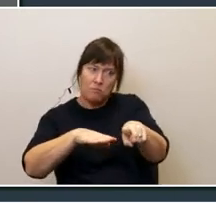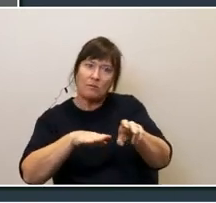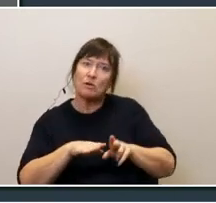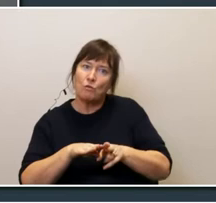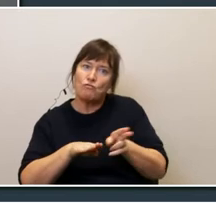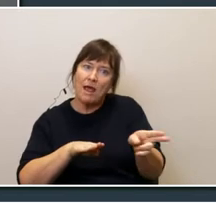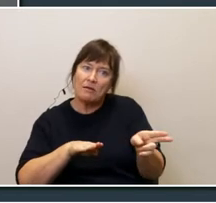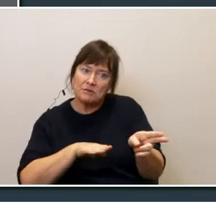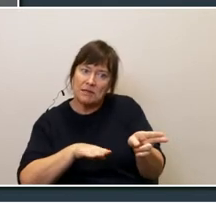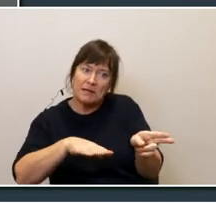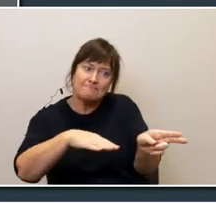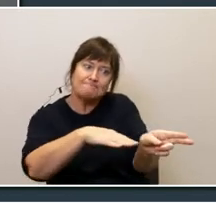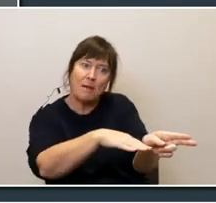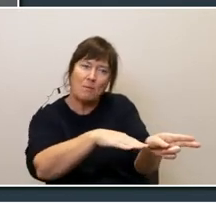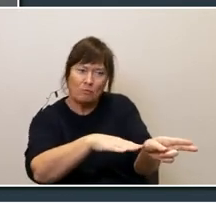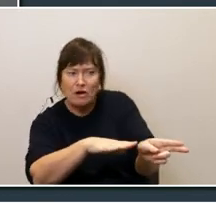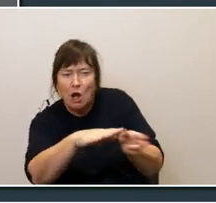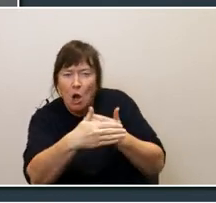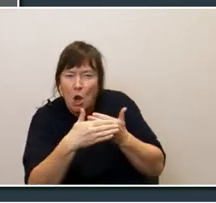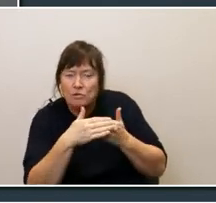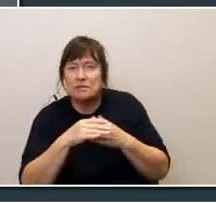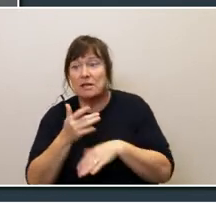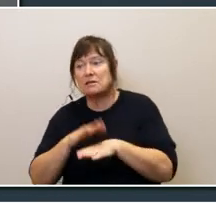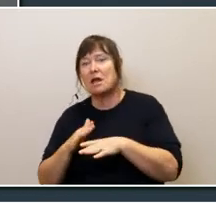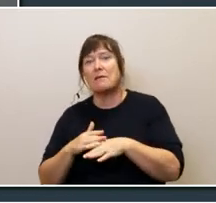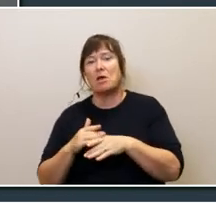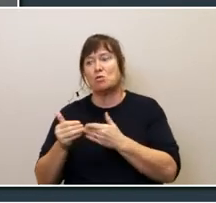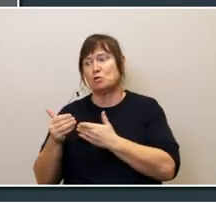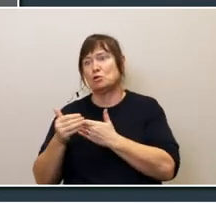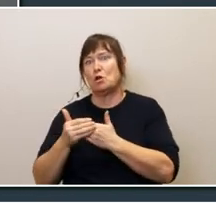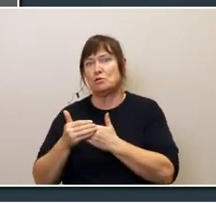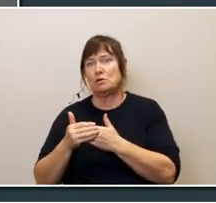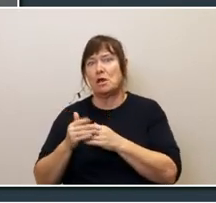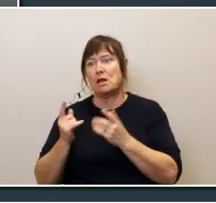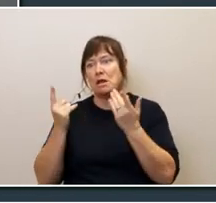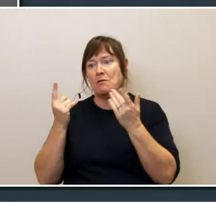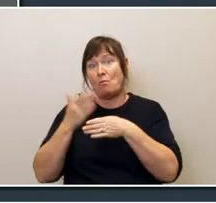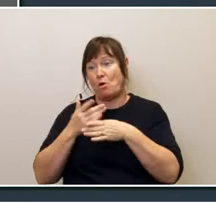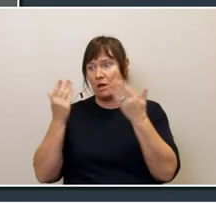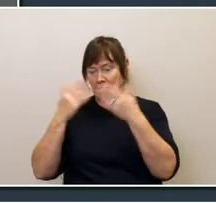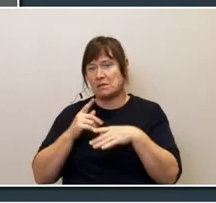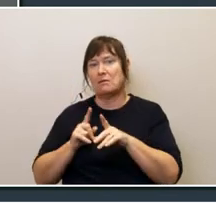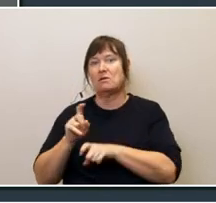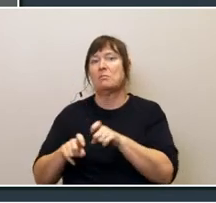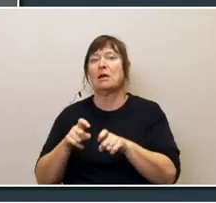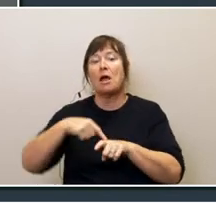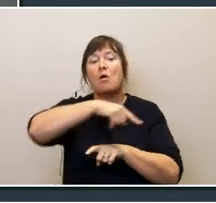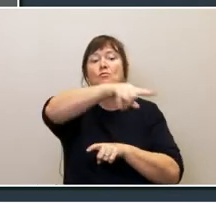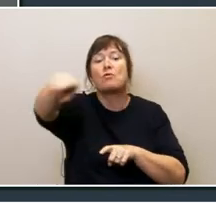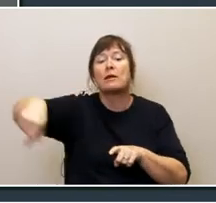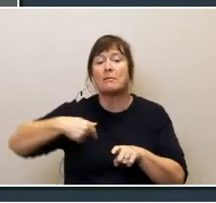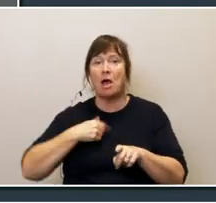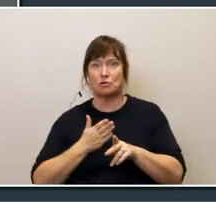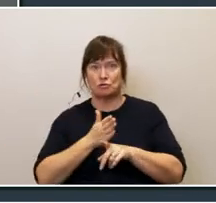scared me. Another truck going through a roundabout nearly hit me while biking home from work one night. I came up to the roundabout and I was going